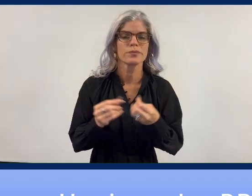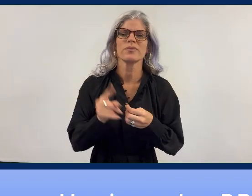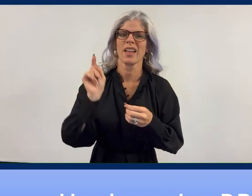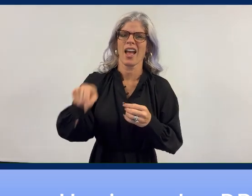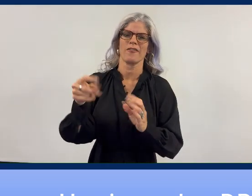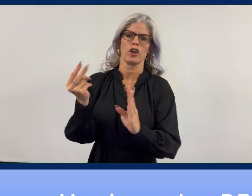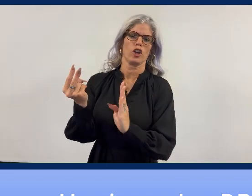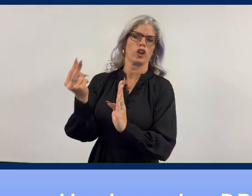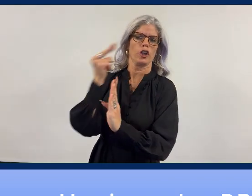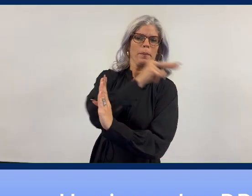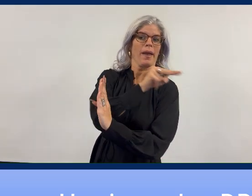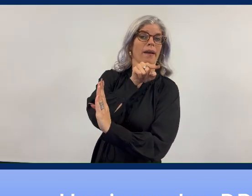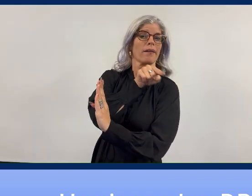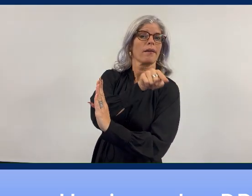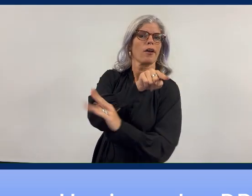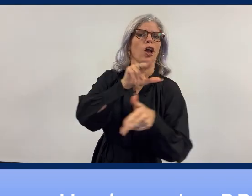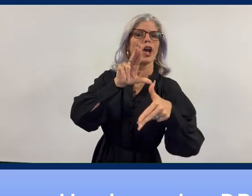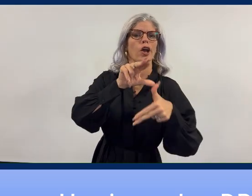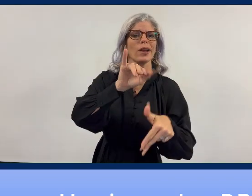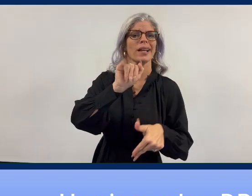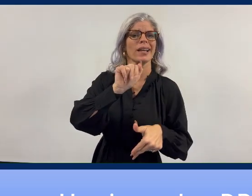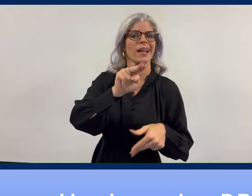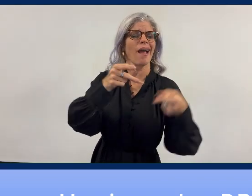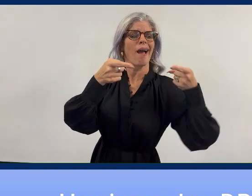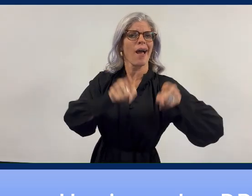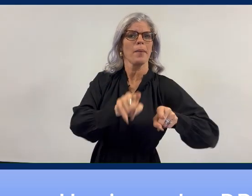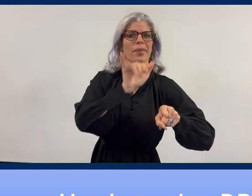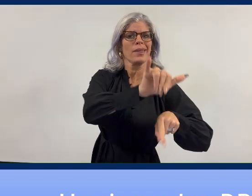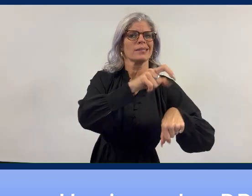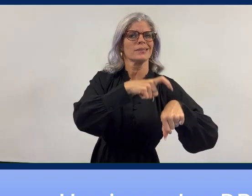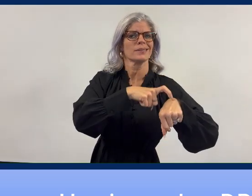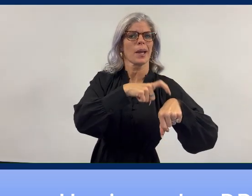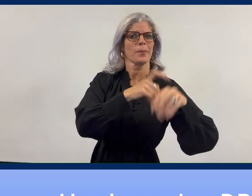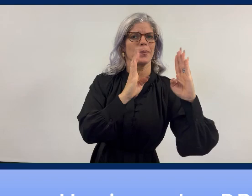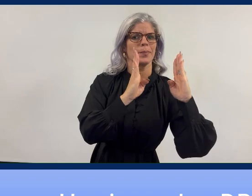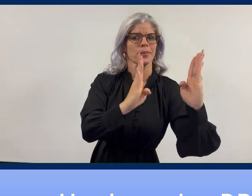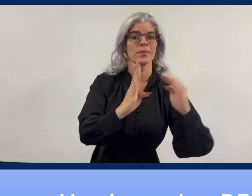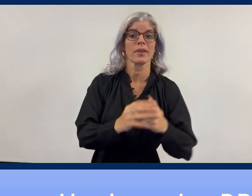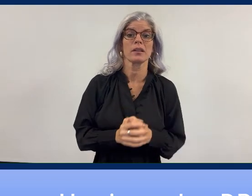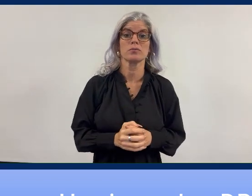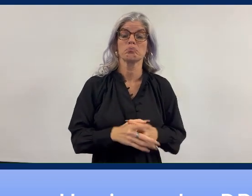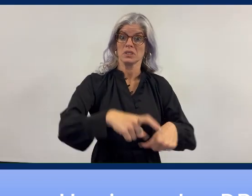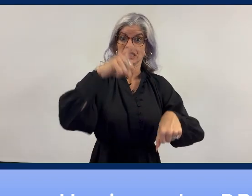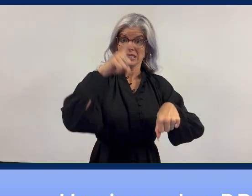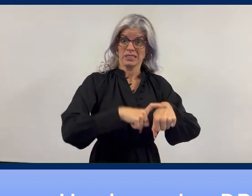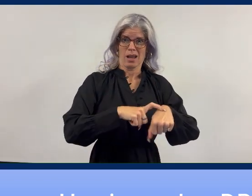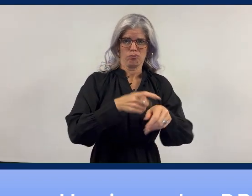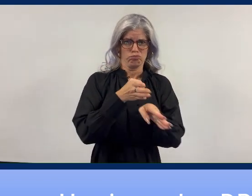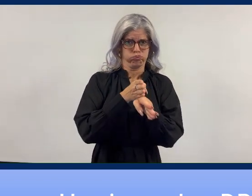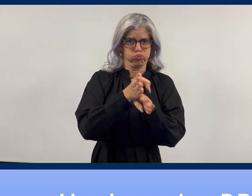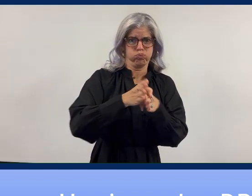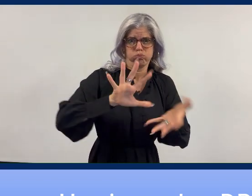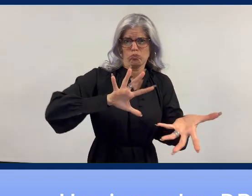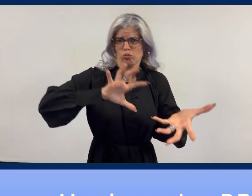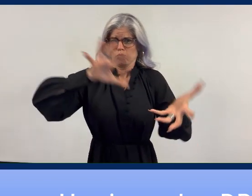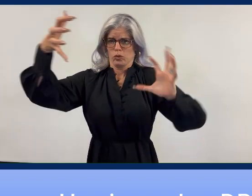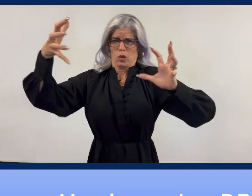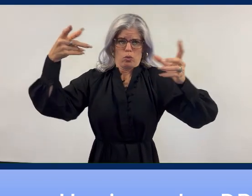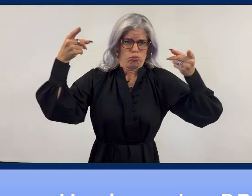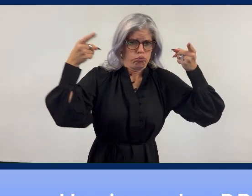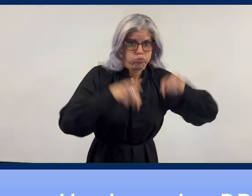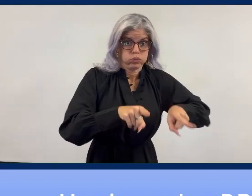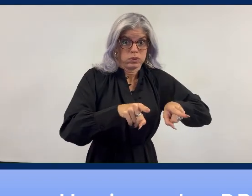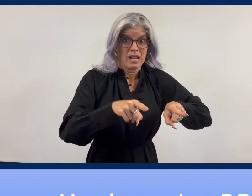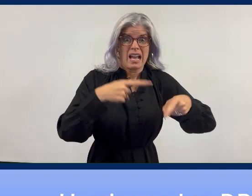First, let's review Hurricane Ian's incident period. When a major disaster declaration is signed by the President, FEMA specifies an